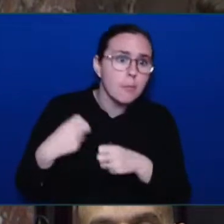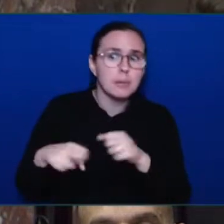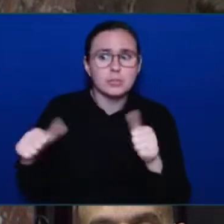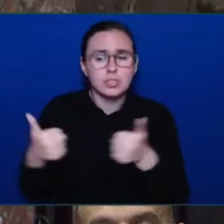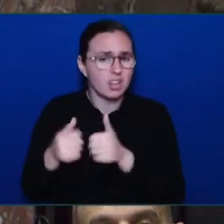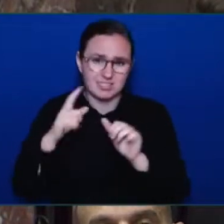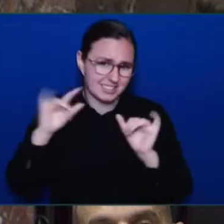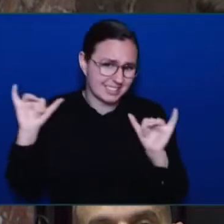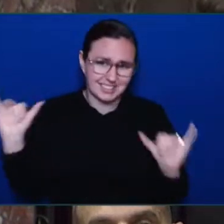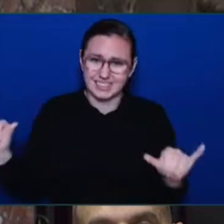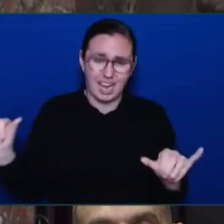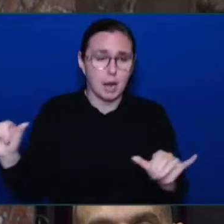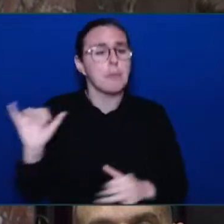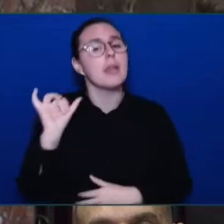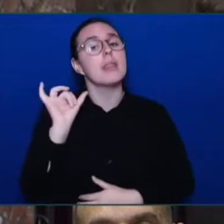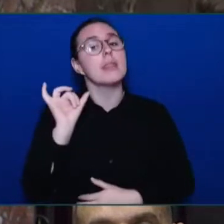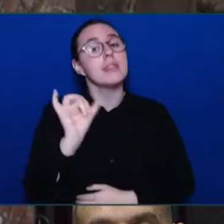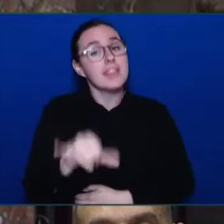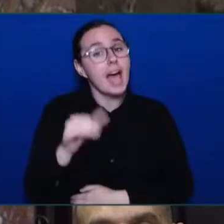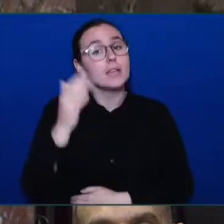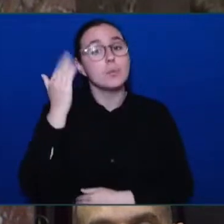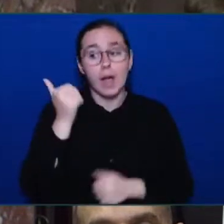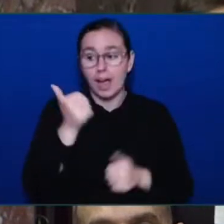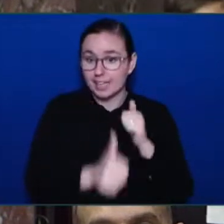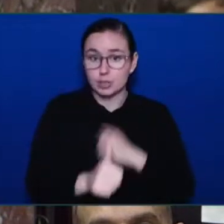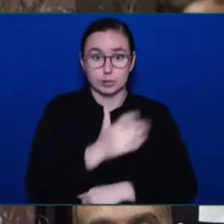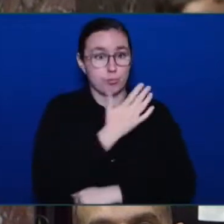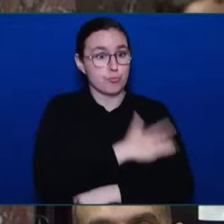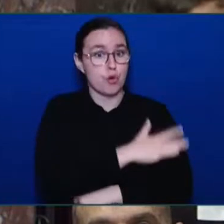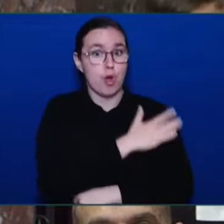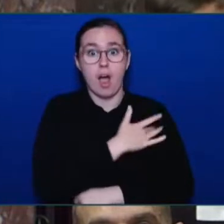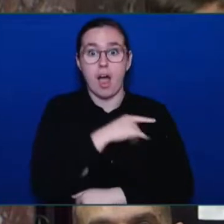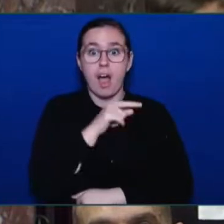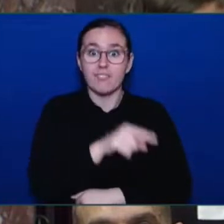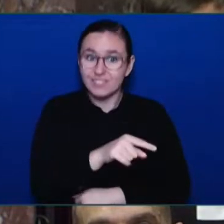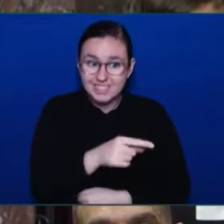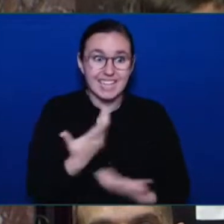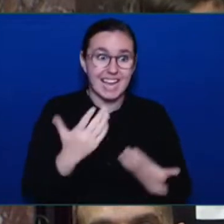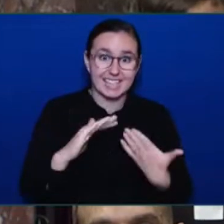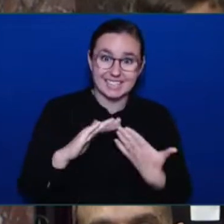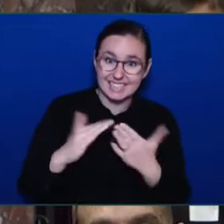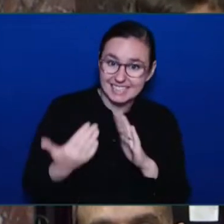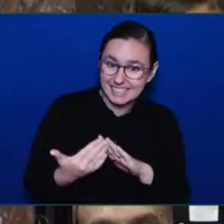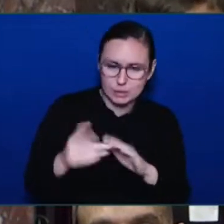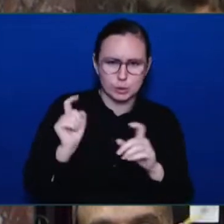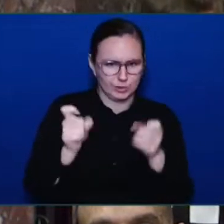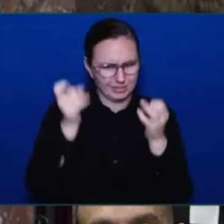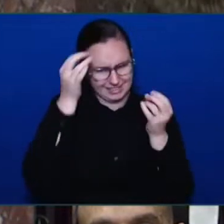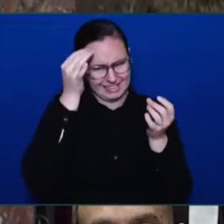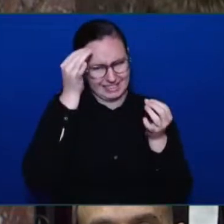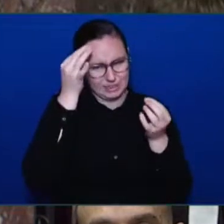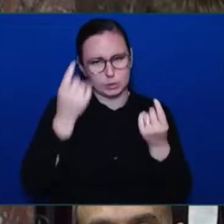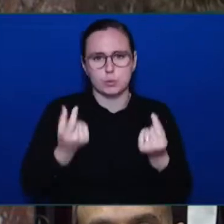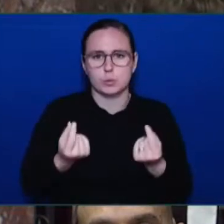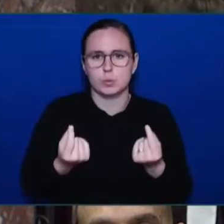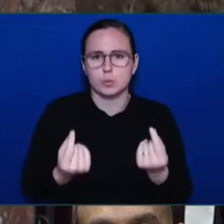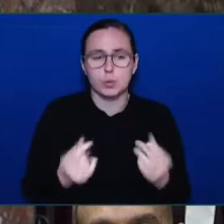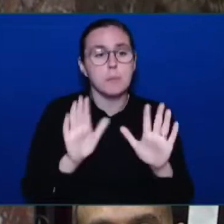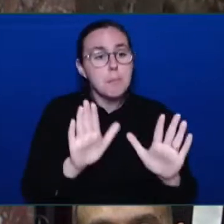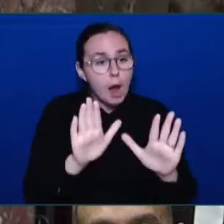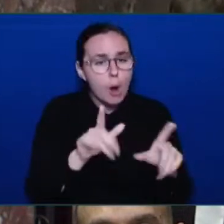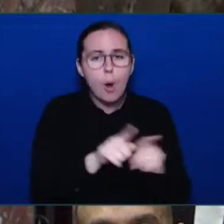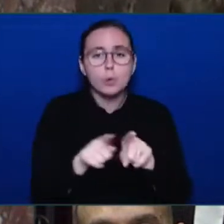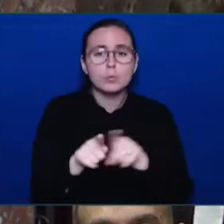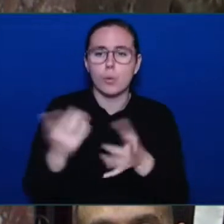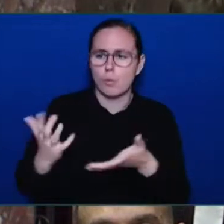municipalities, as we're doing, but also with the federal government. And I'm working hard to work with our federal colleagues in order to see that they come